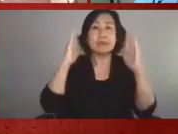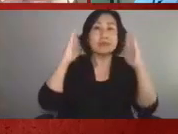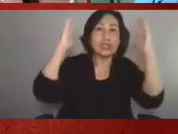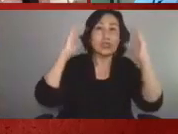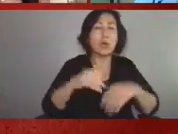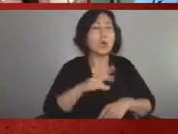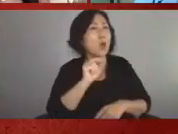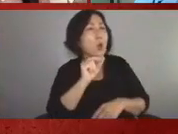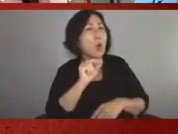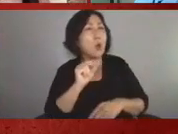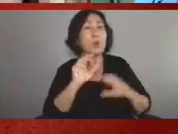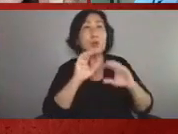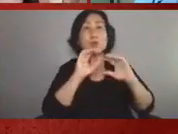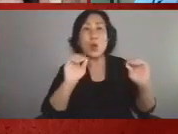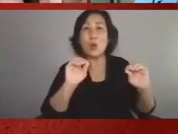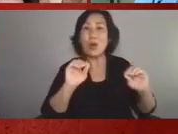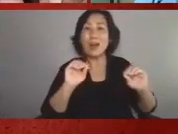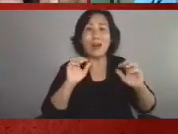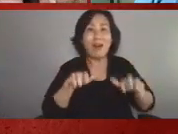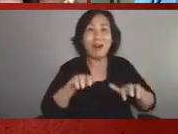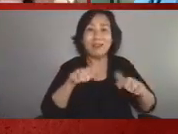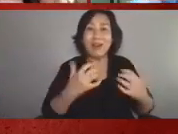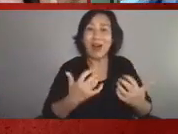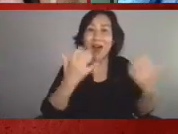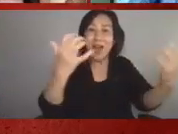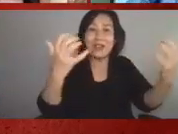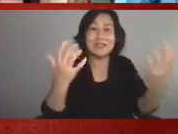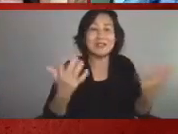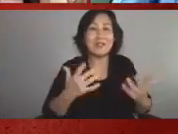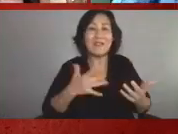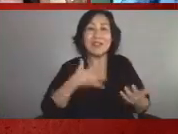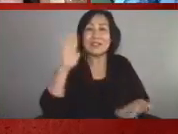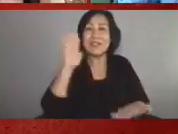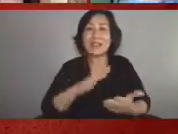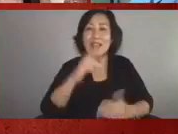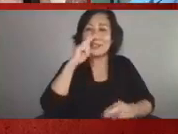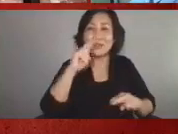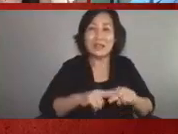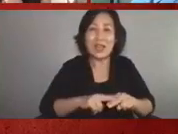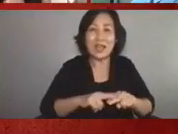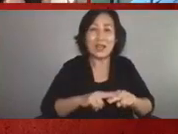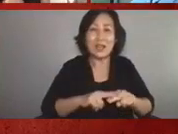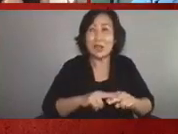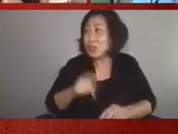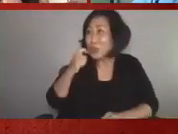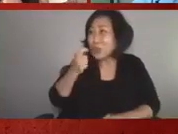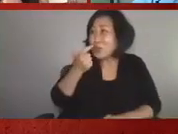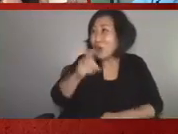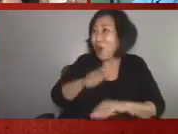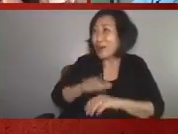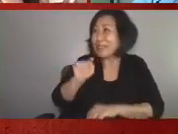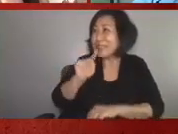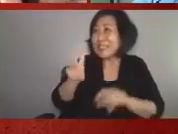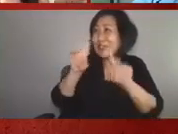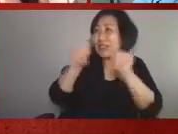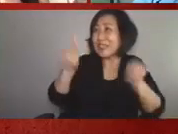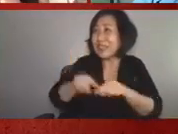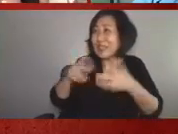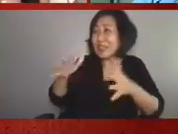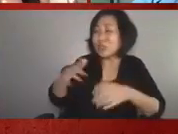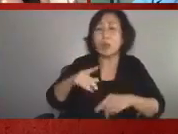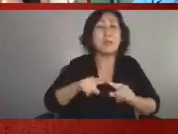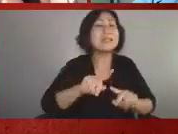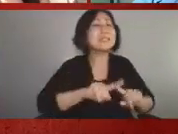no, without the audience, it's just not as much fun. I'm like, you're just watching it on a TV. He's like,